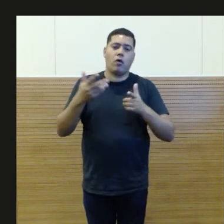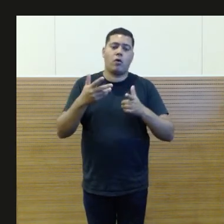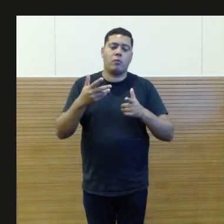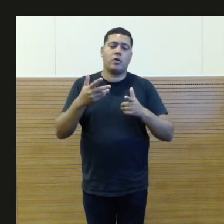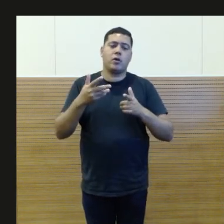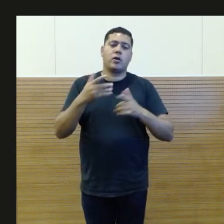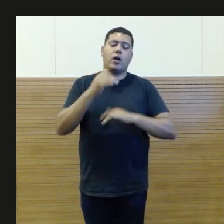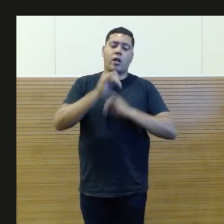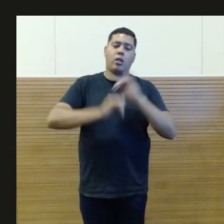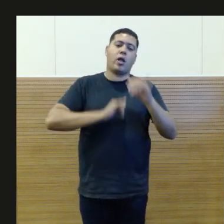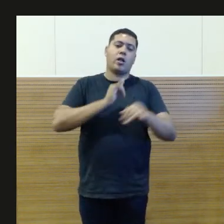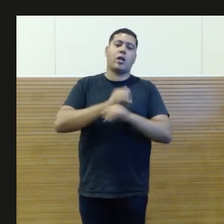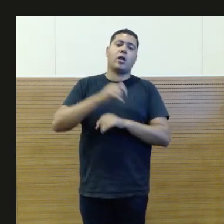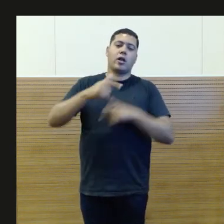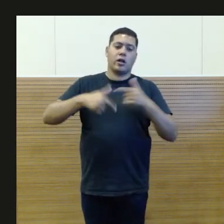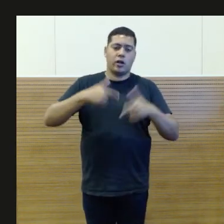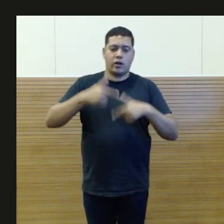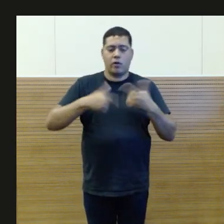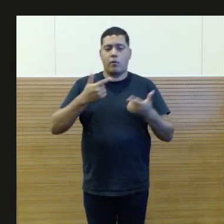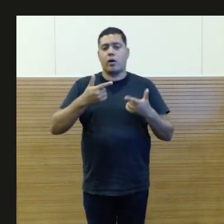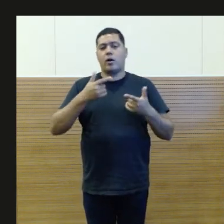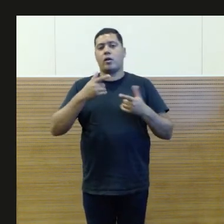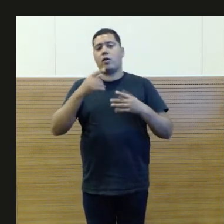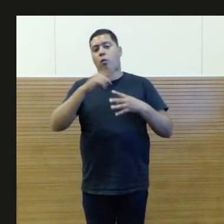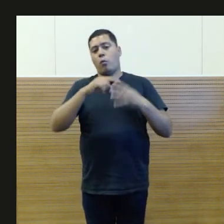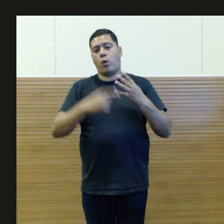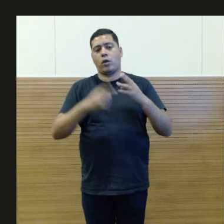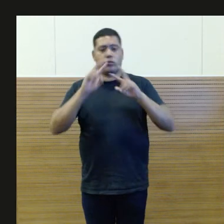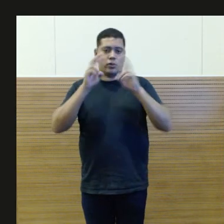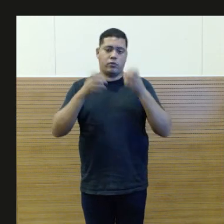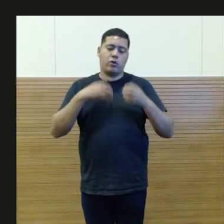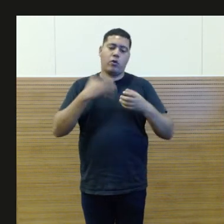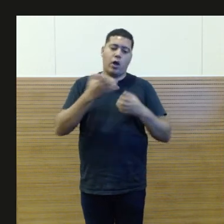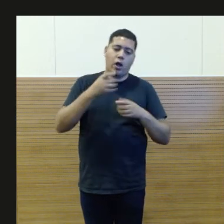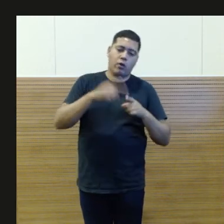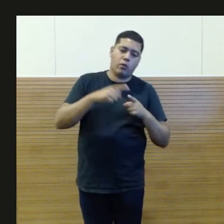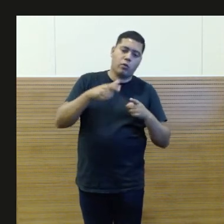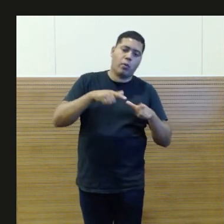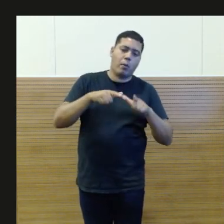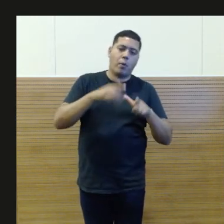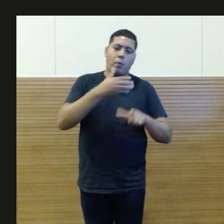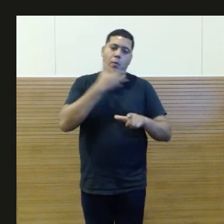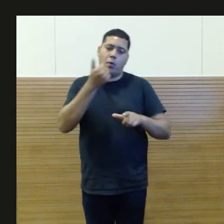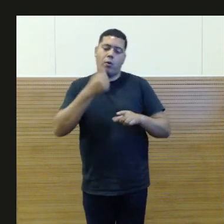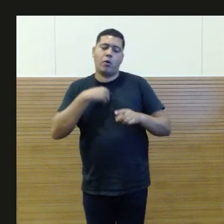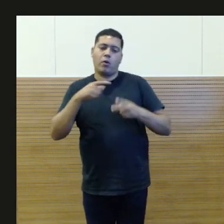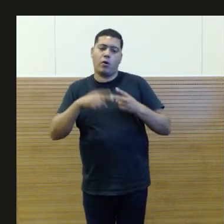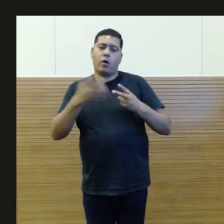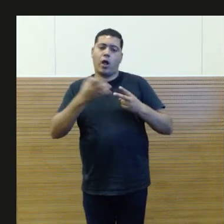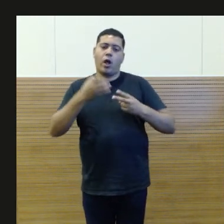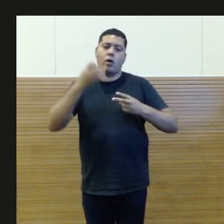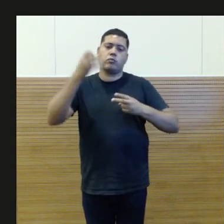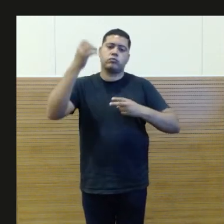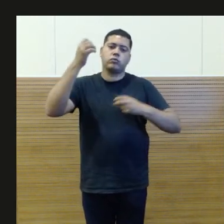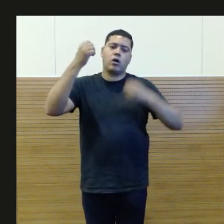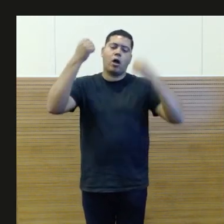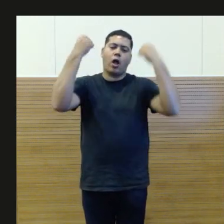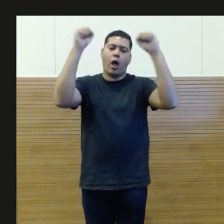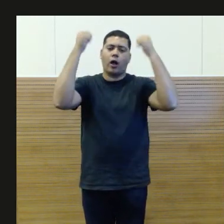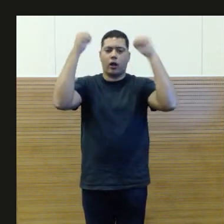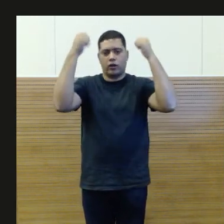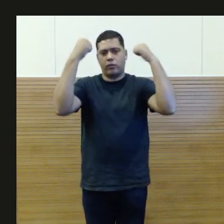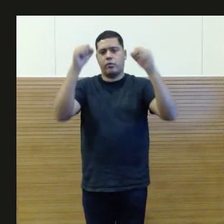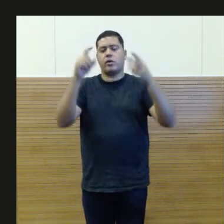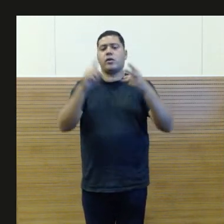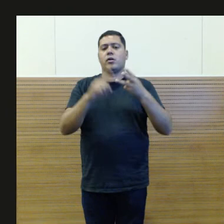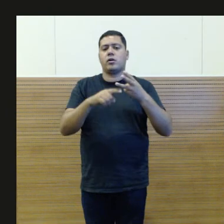these guides, and this is a way to boost the implementation of the guide locally. Besides that, we have